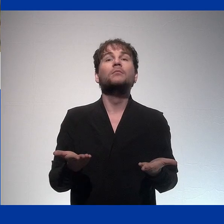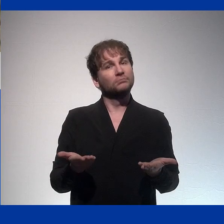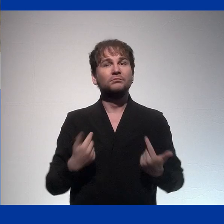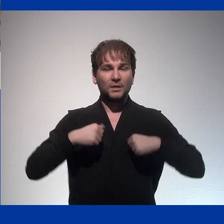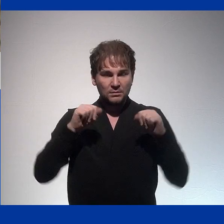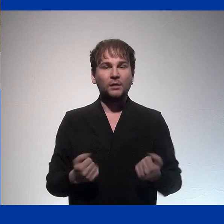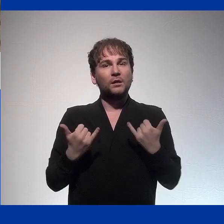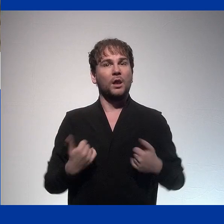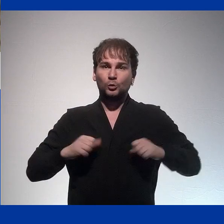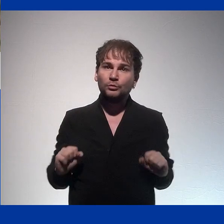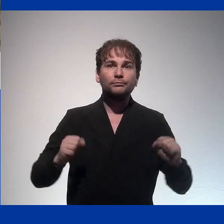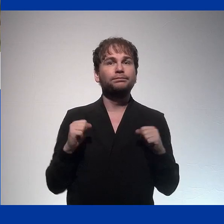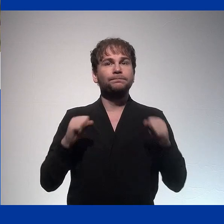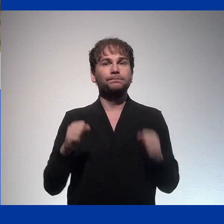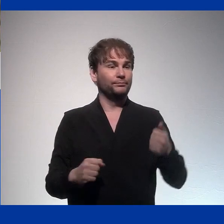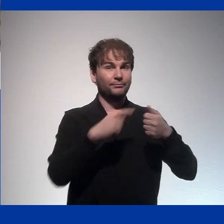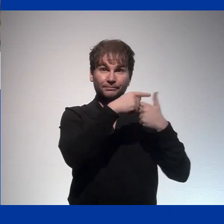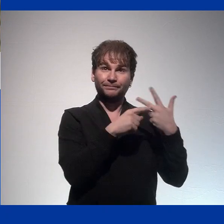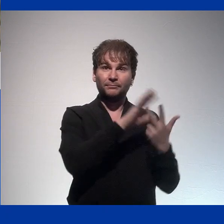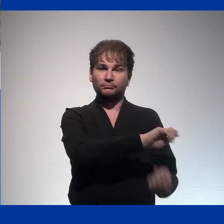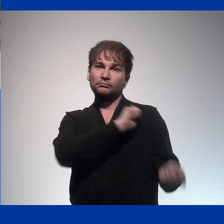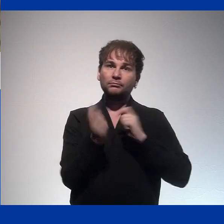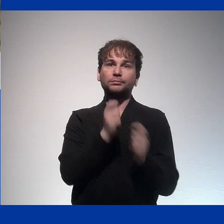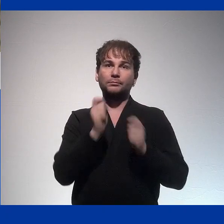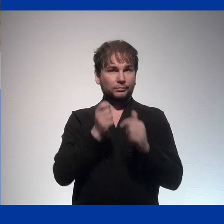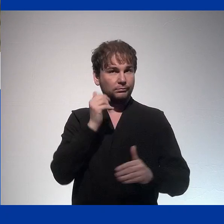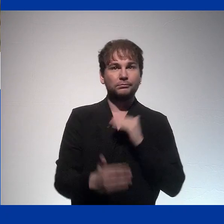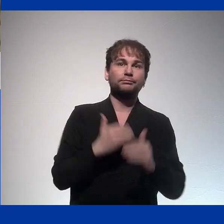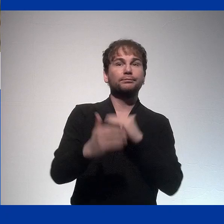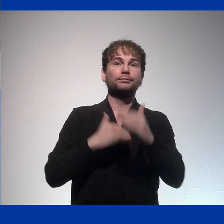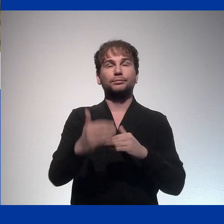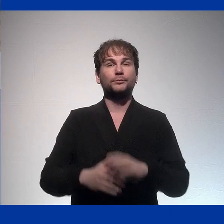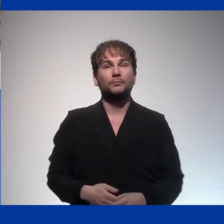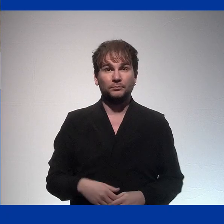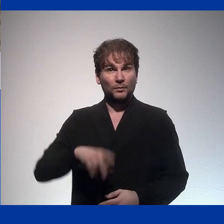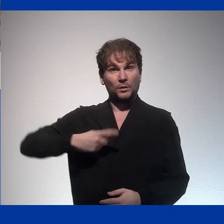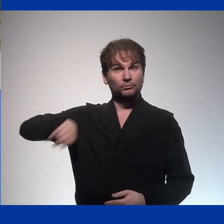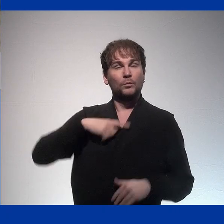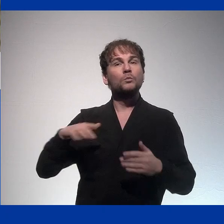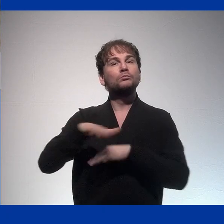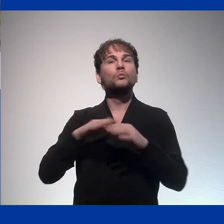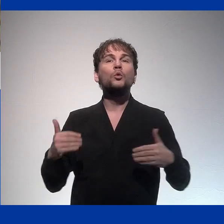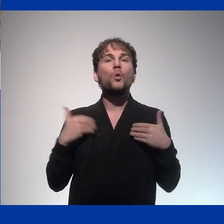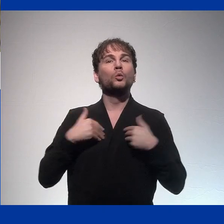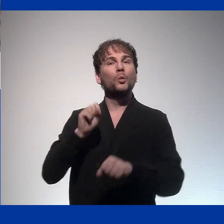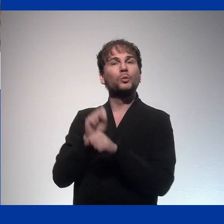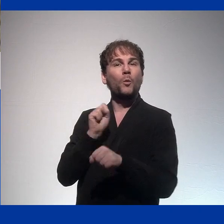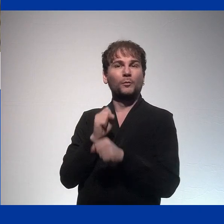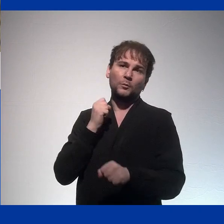workers, what we can do is to have the courage to act and to seize this moment. Thank you.